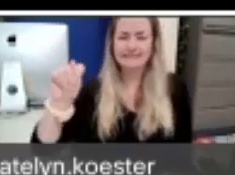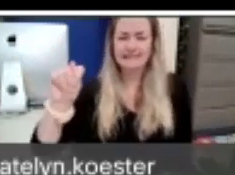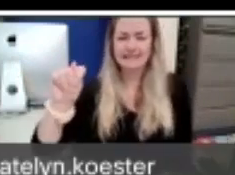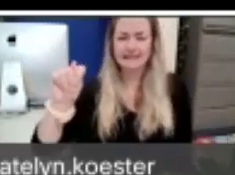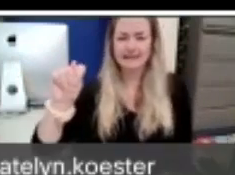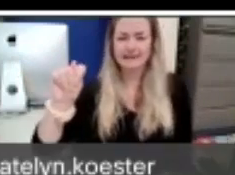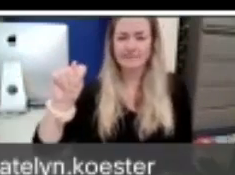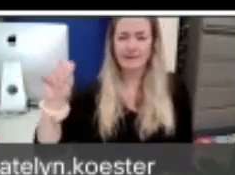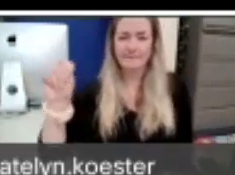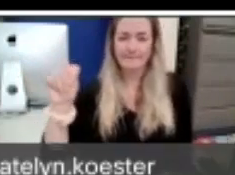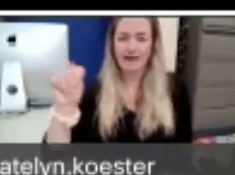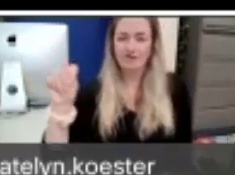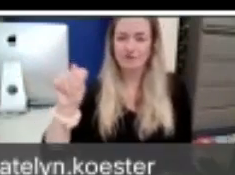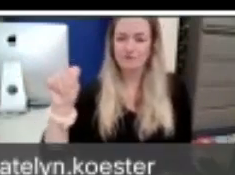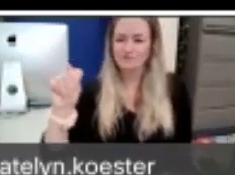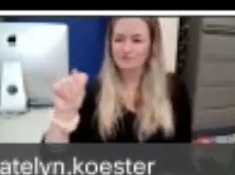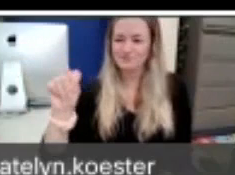Their bathroom, it's a T,